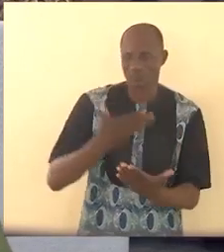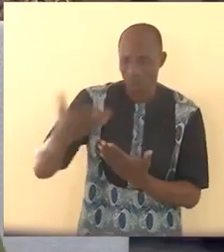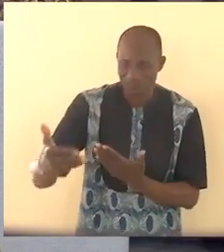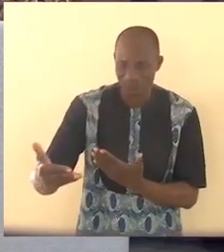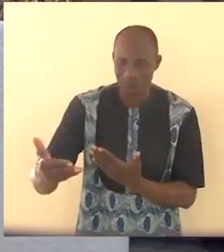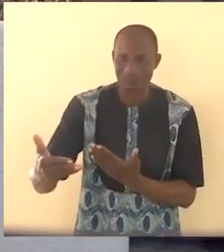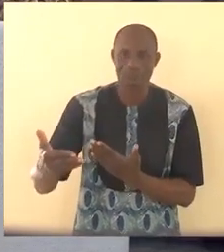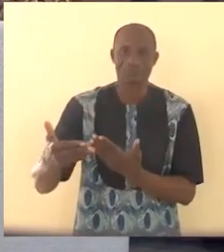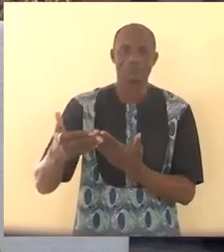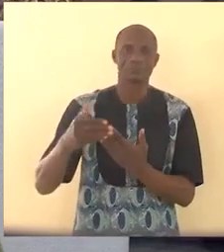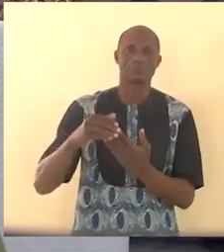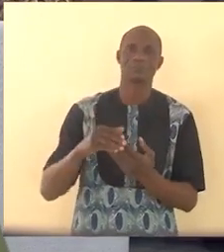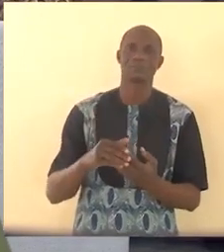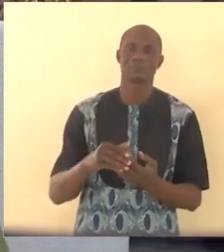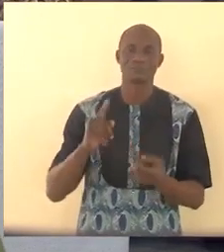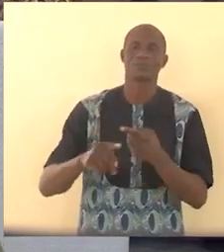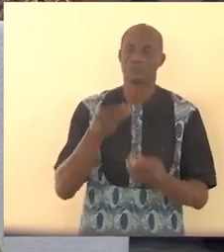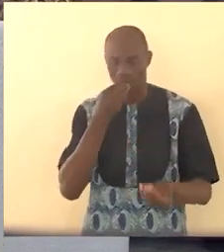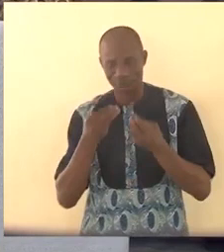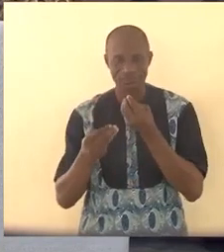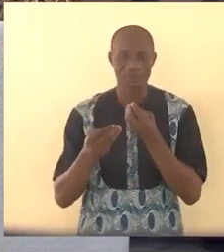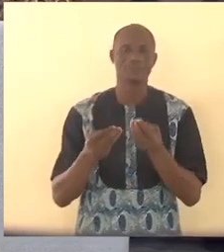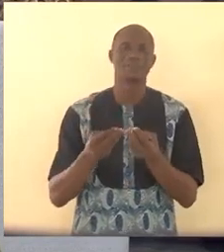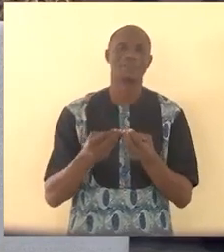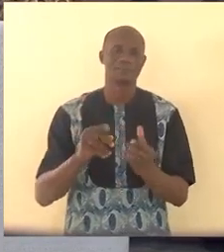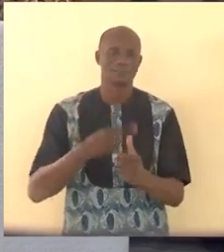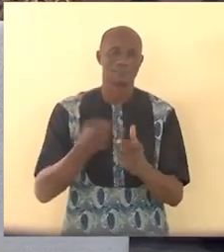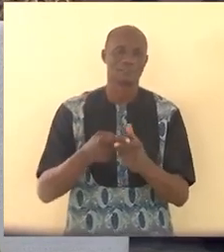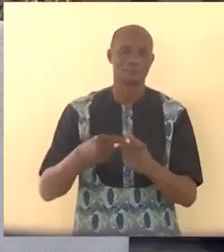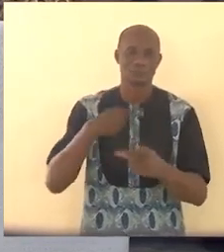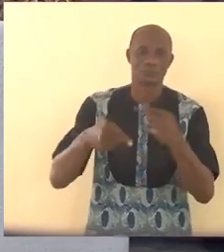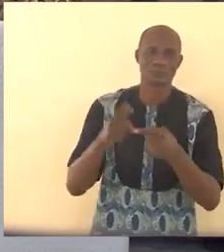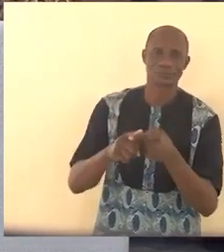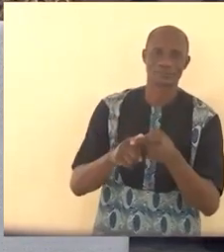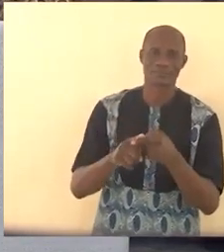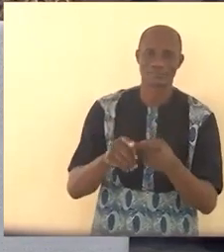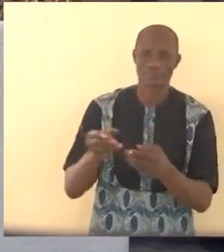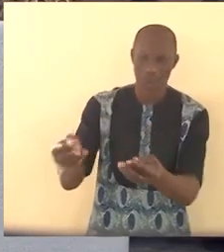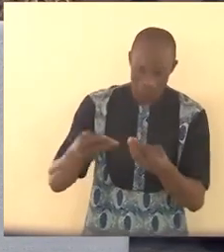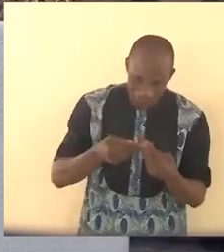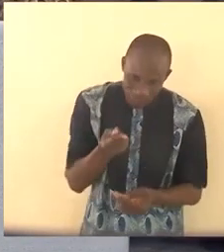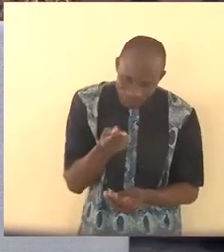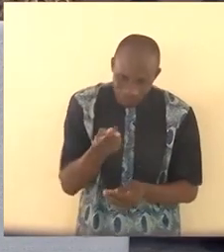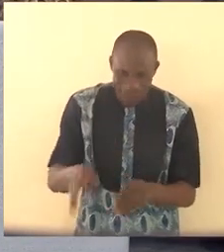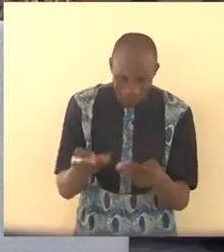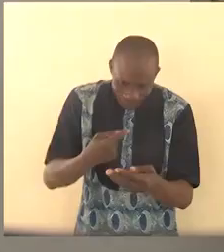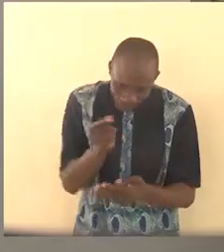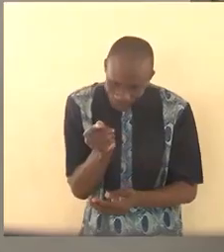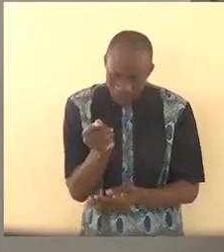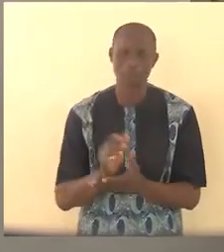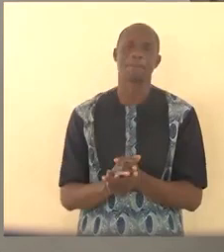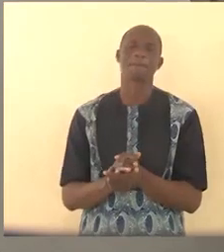buying olele to eat, moi moi to eat, and then we'll be going here and say, damn day, damn day, damn day.